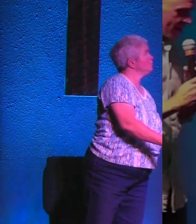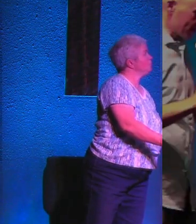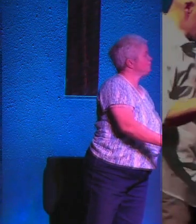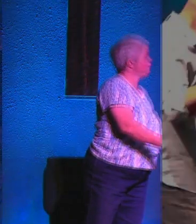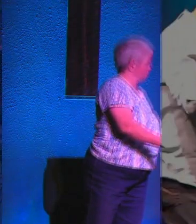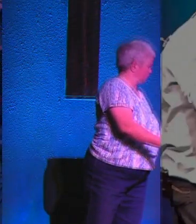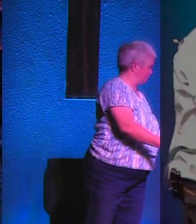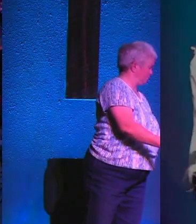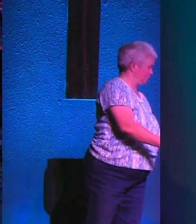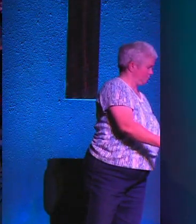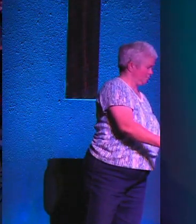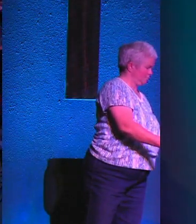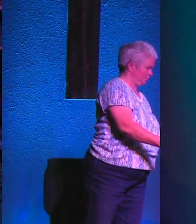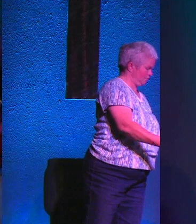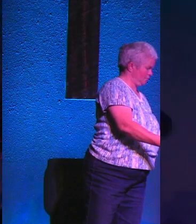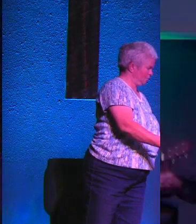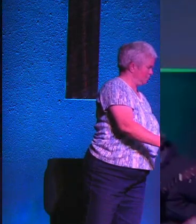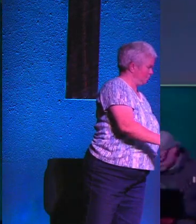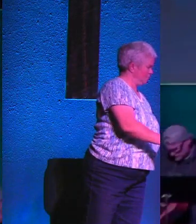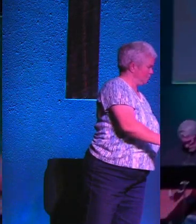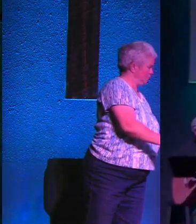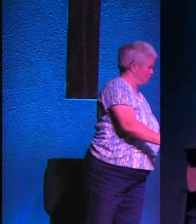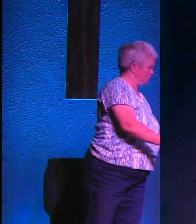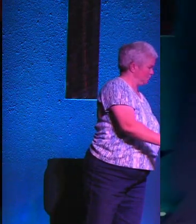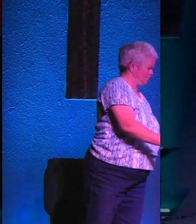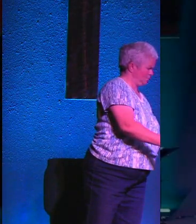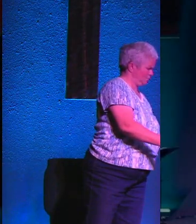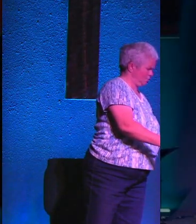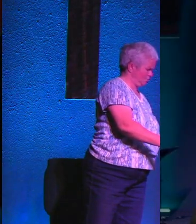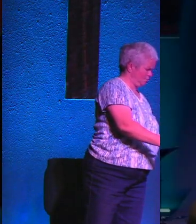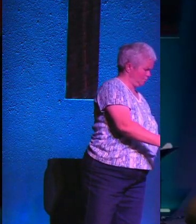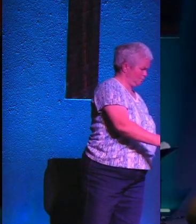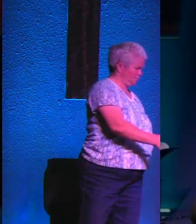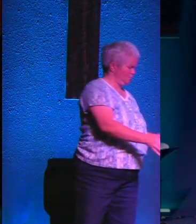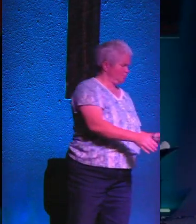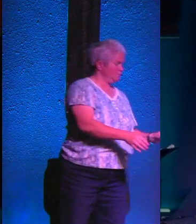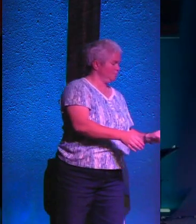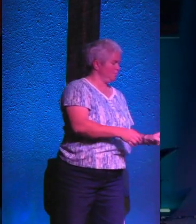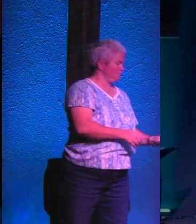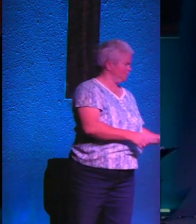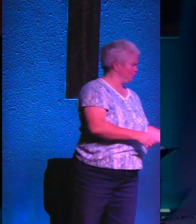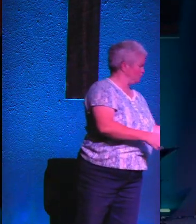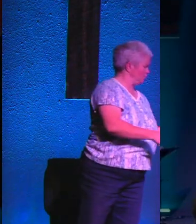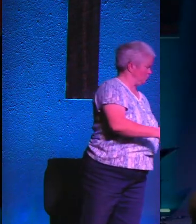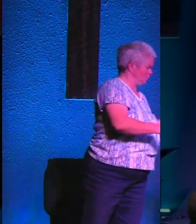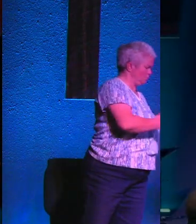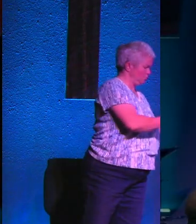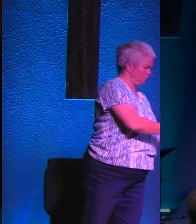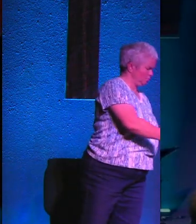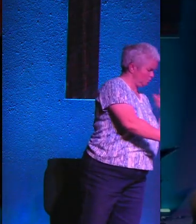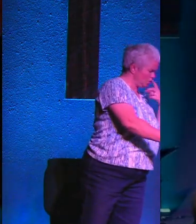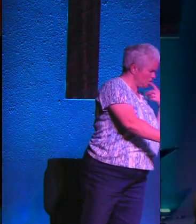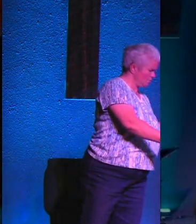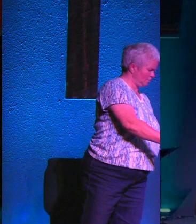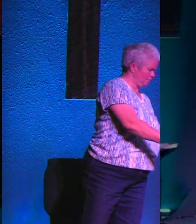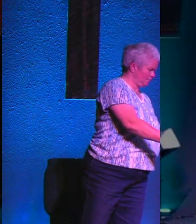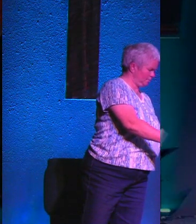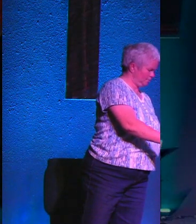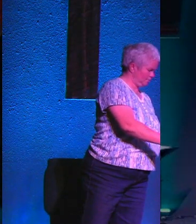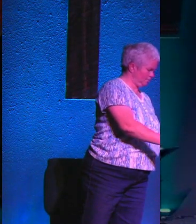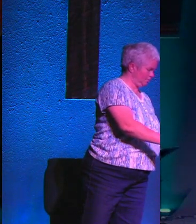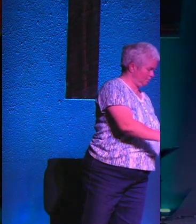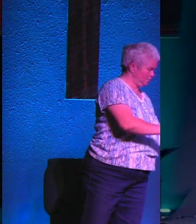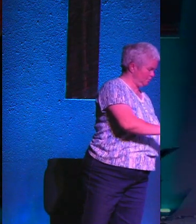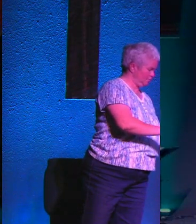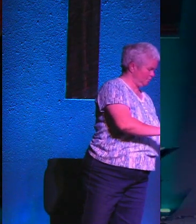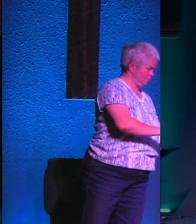everybody stand up in here. You know, I'm going to pray like I always pray. And as we enter into this amazing